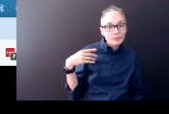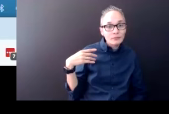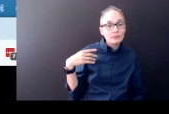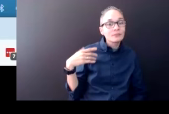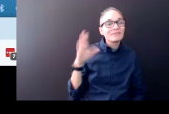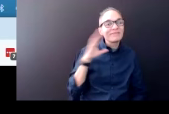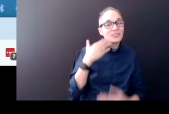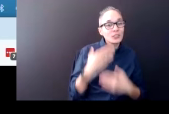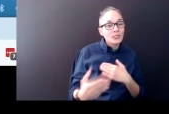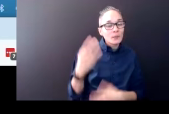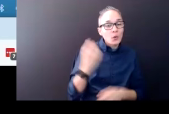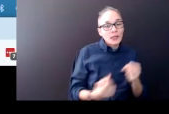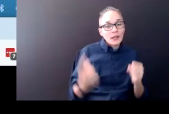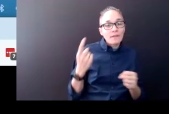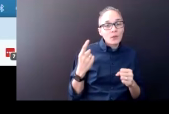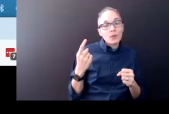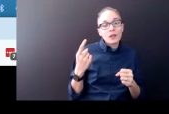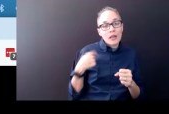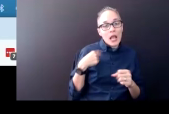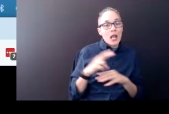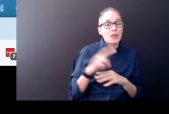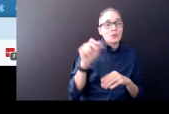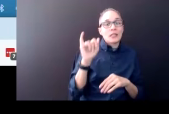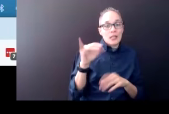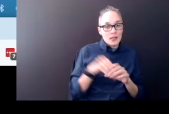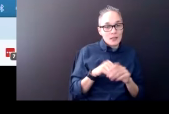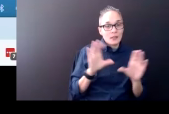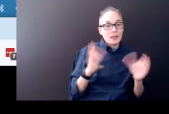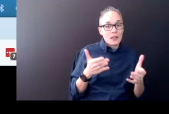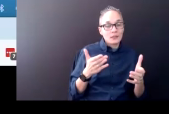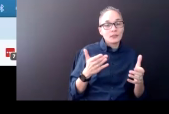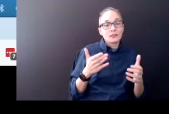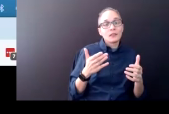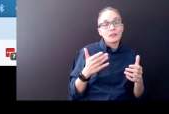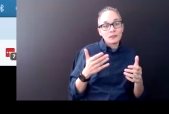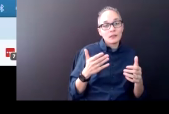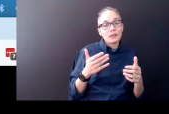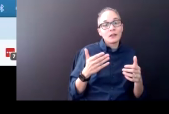Good Uh, morning, everybody. Good I morning. use AI in my classes as far as,